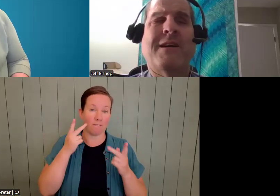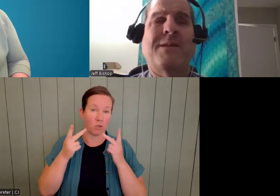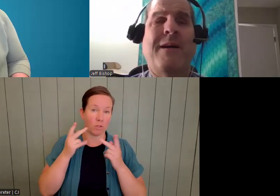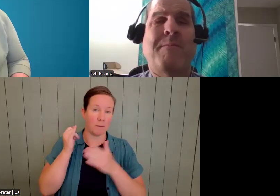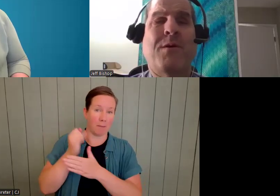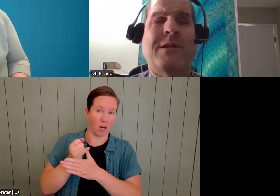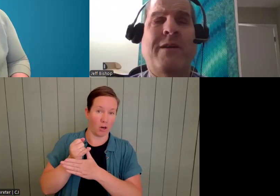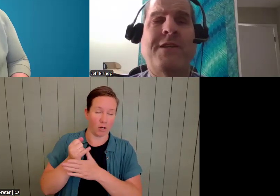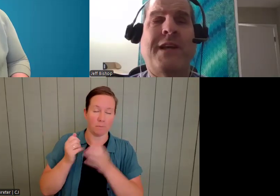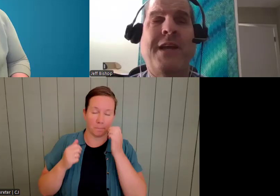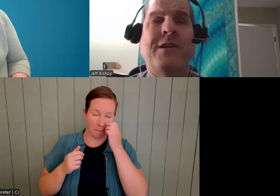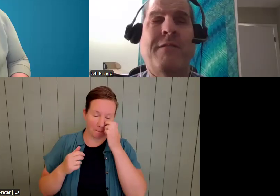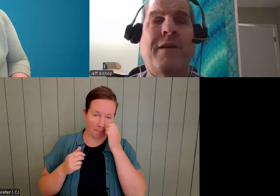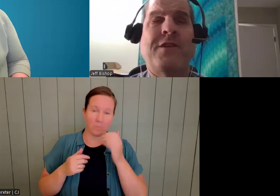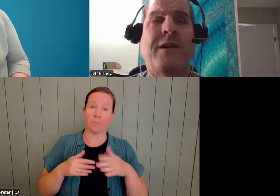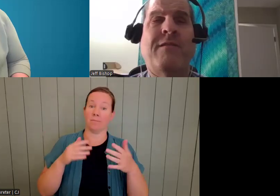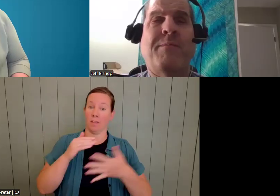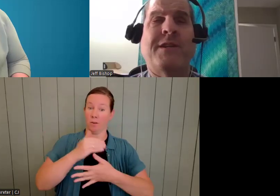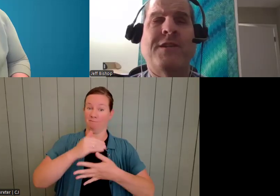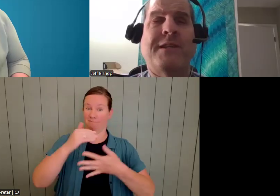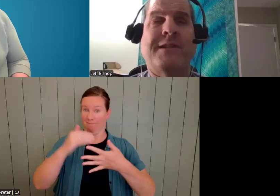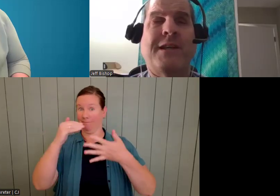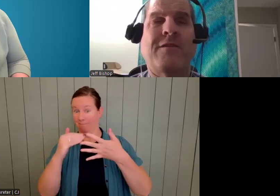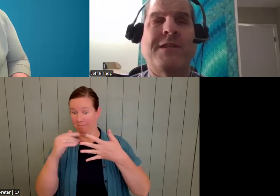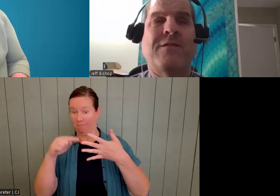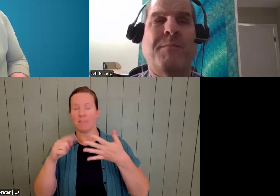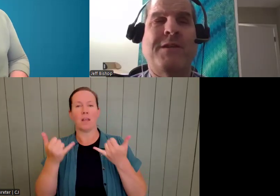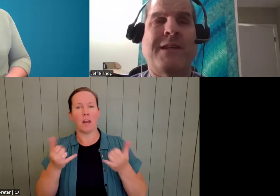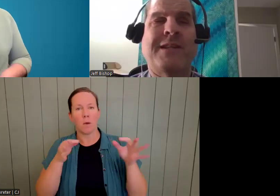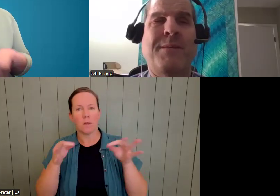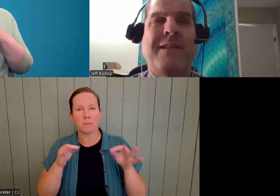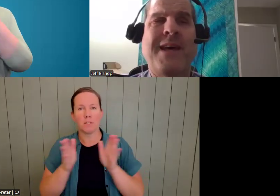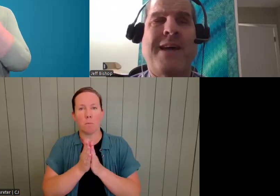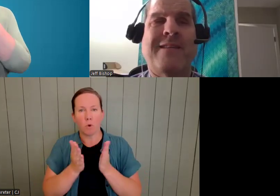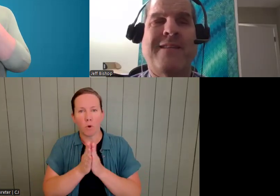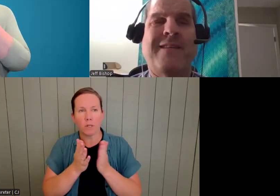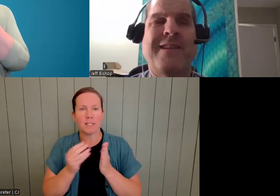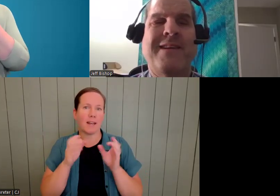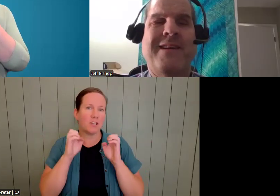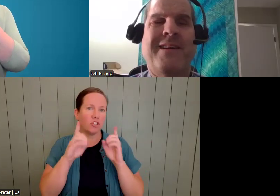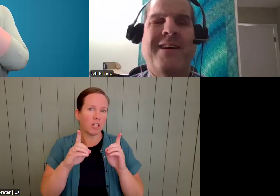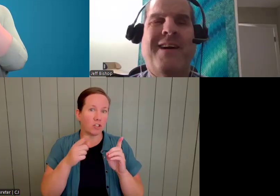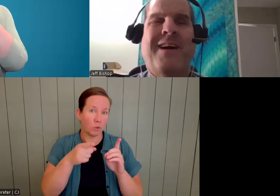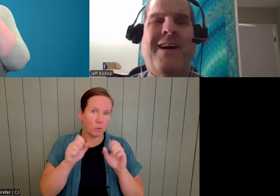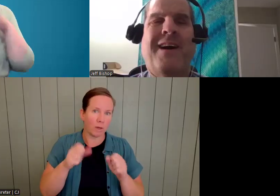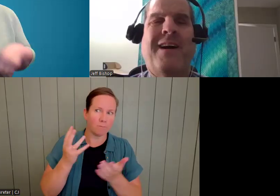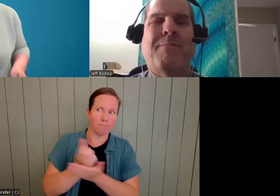Then it talks about books or education for entry-level positions, and it goes into a bunch of things about that.